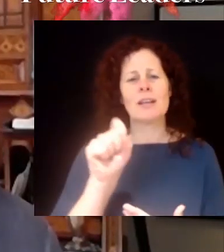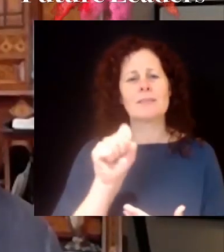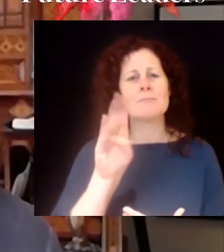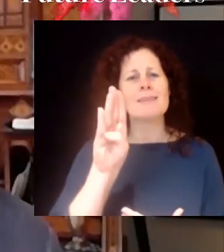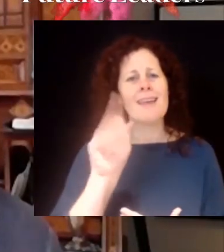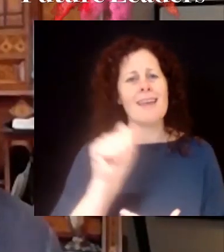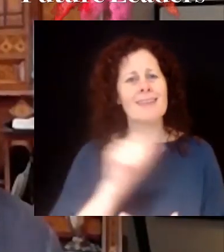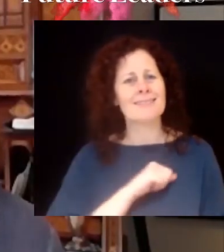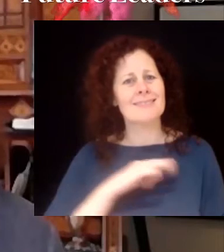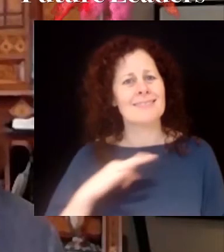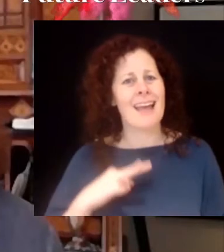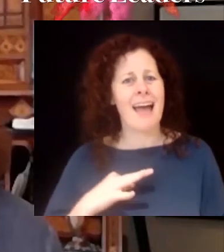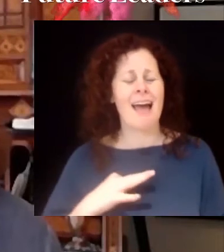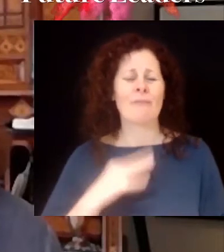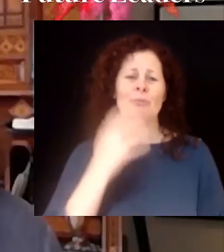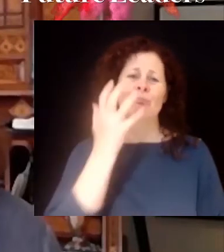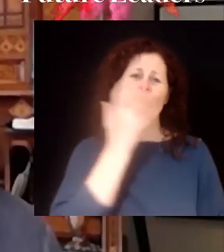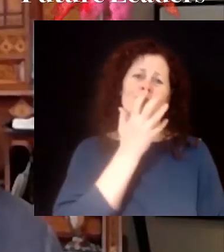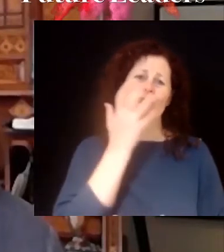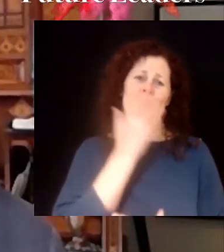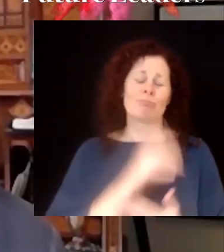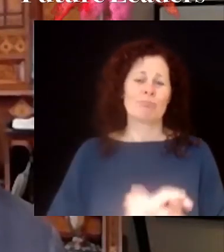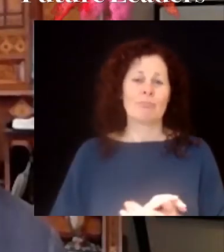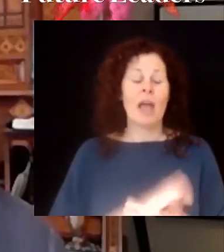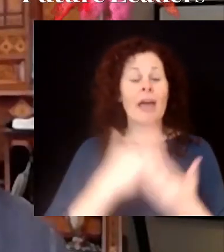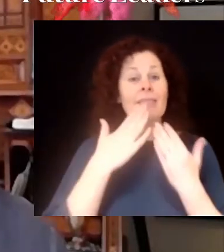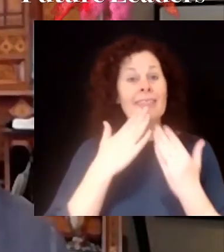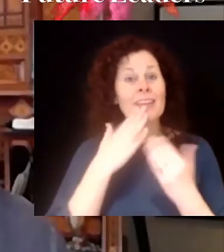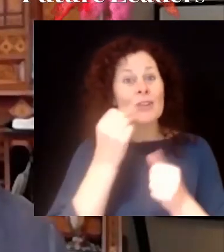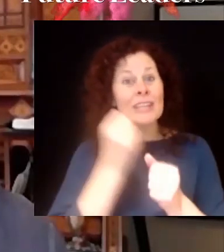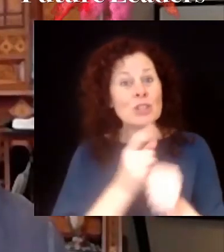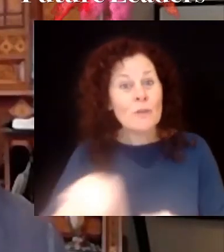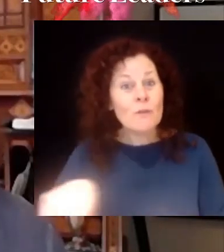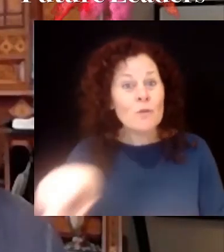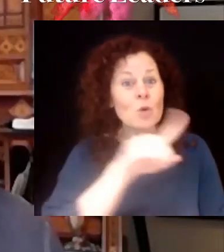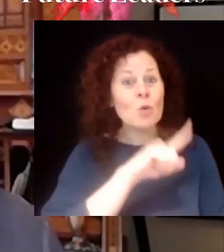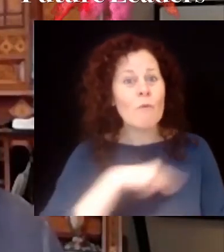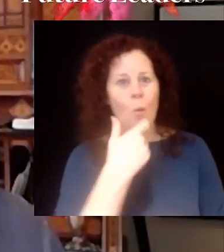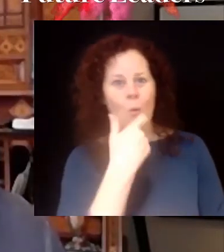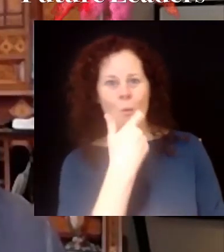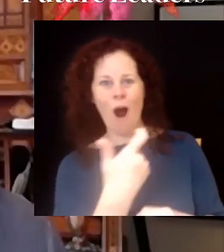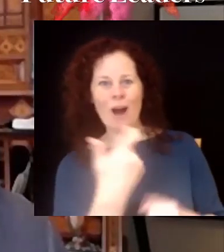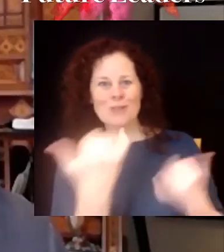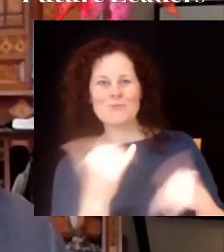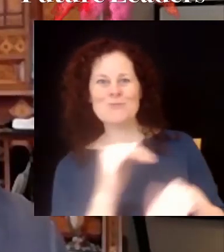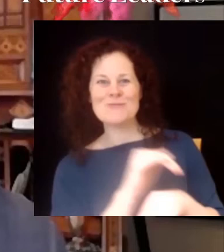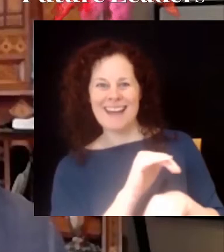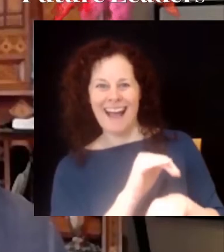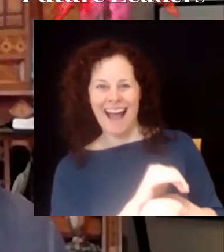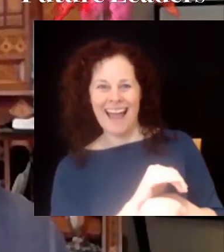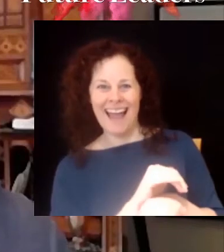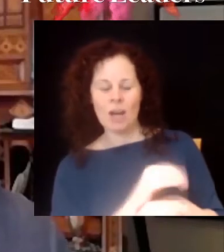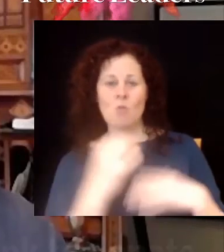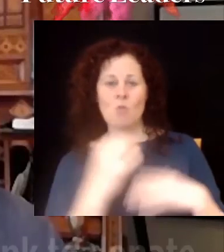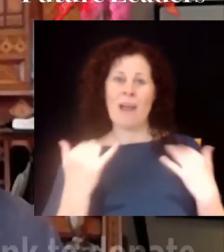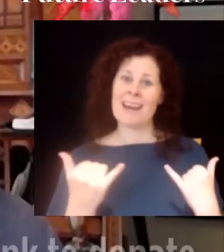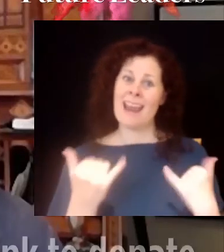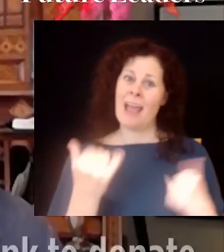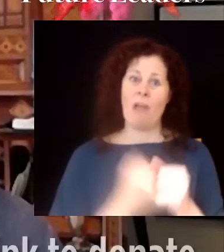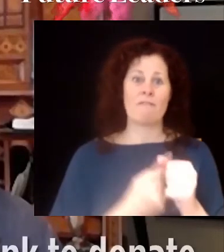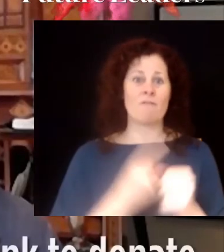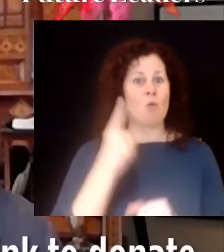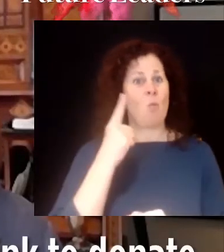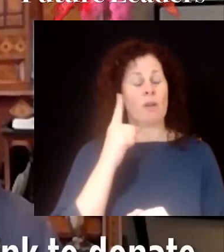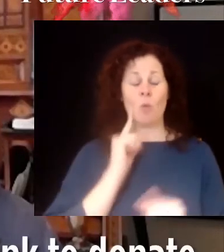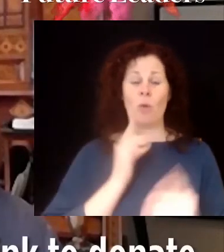do heroic work. And I want to thank all of you for tuning in with me tonight. We are all faced with many challenges now, and our students are especially hard